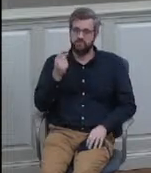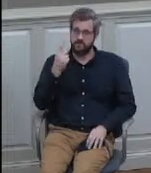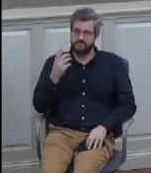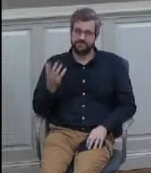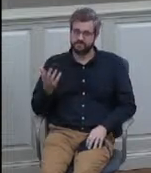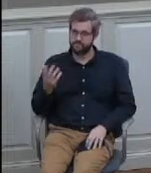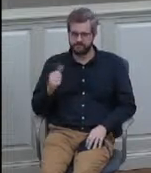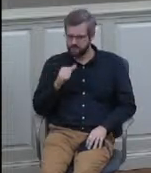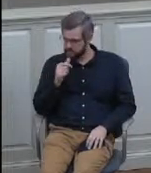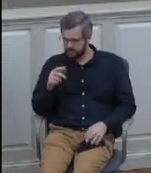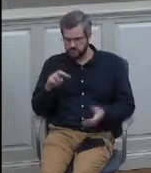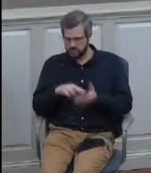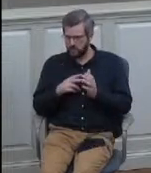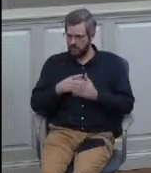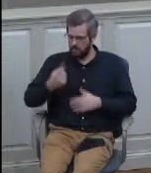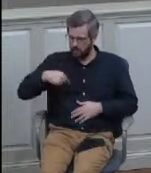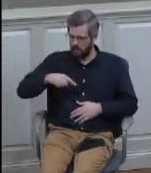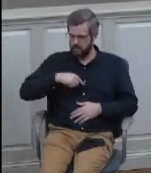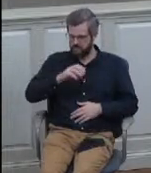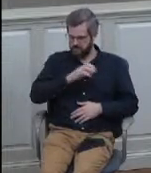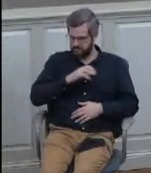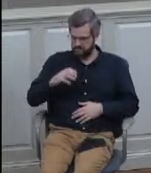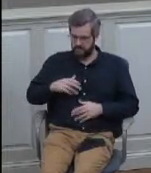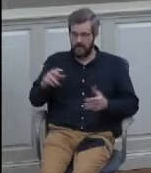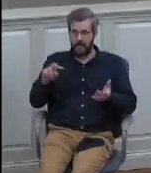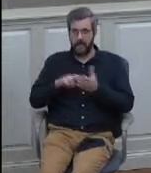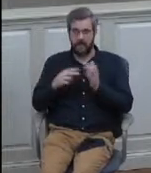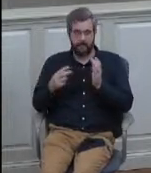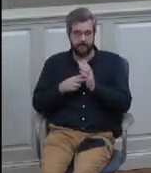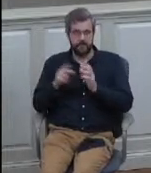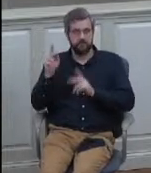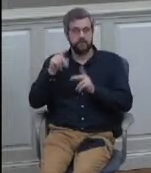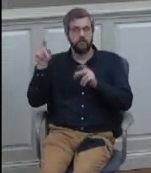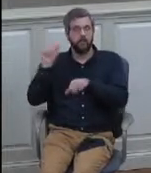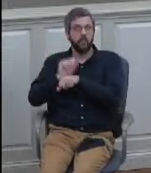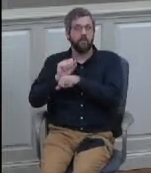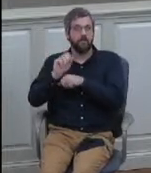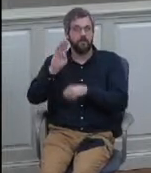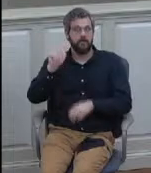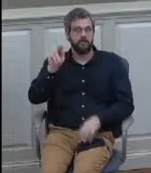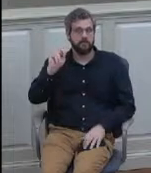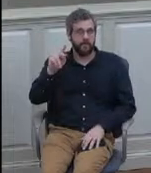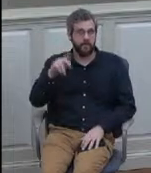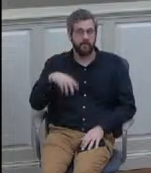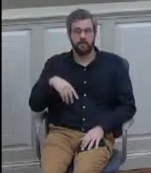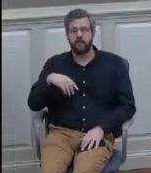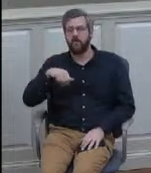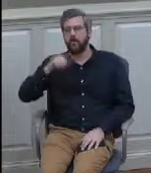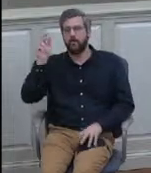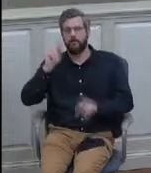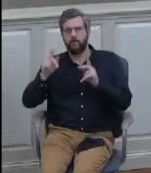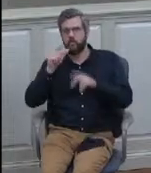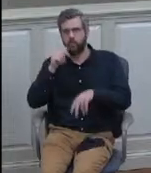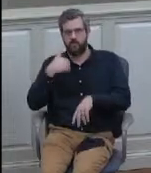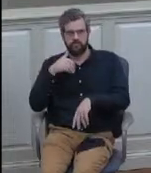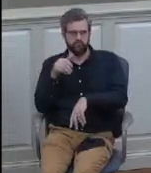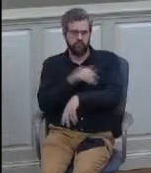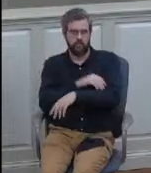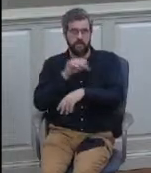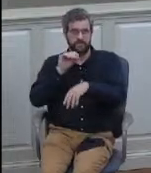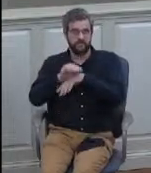I'm not talking about just us as a commission. I'm talking about our bankers and other influential folks